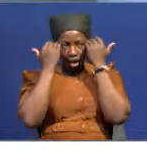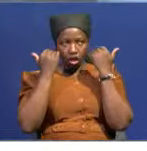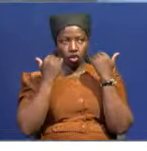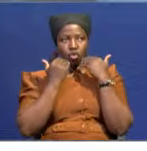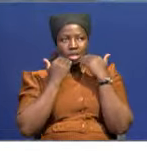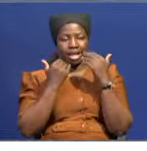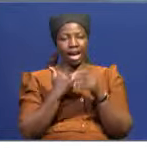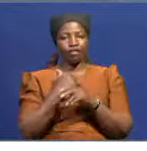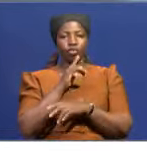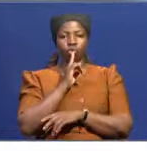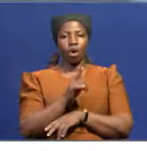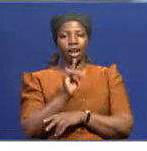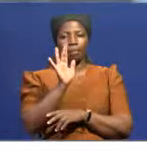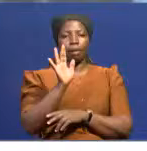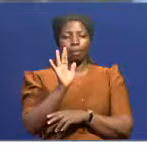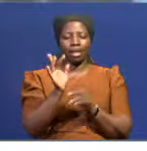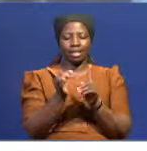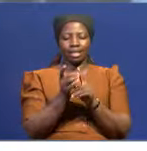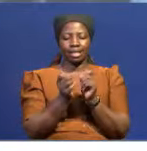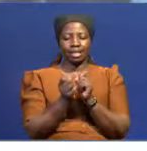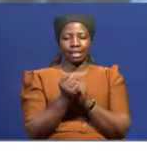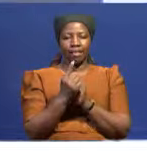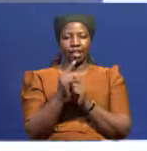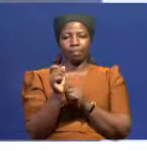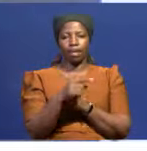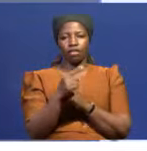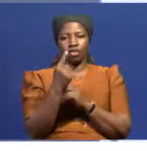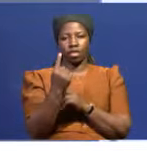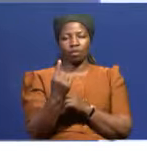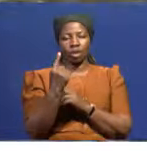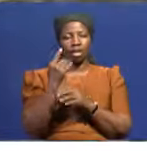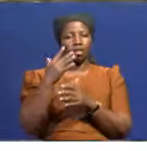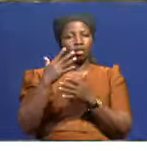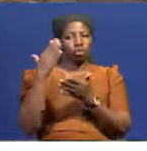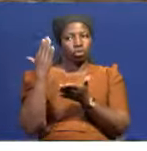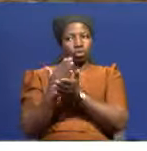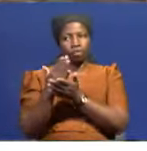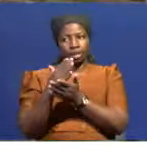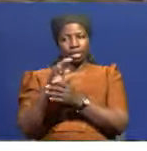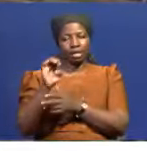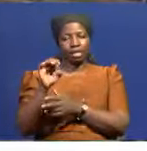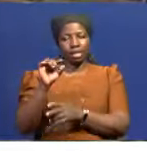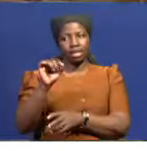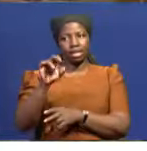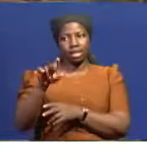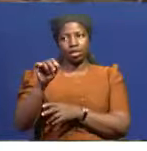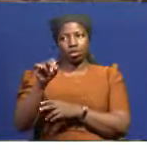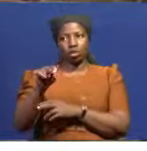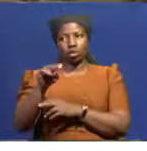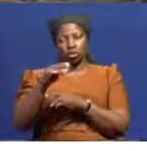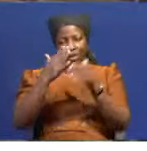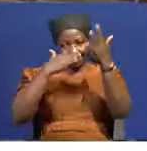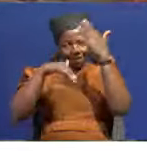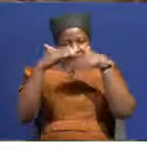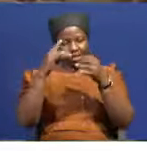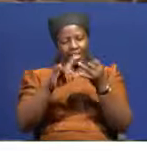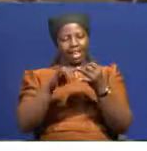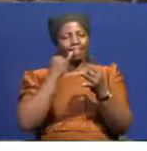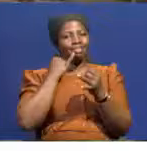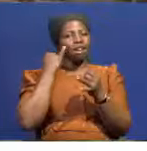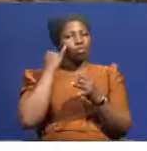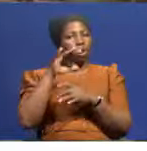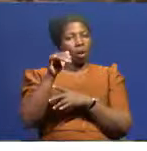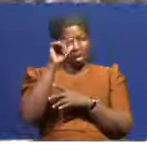its orders dated January 11th restrained the Egerton University and the Nakuru County government from proceeding with